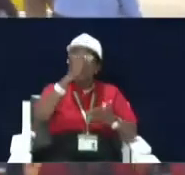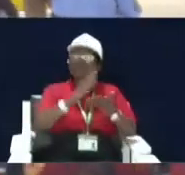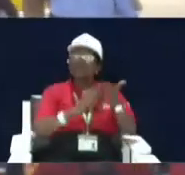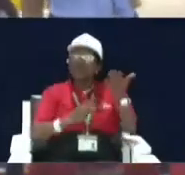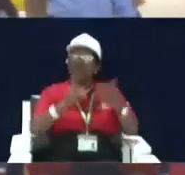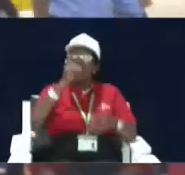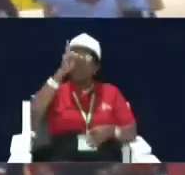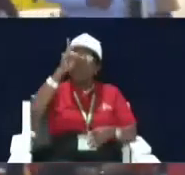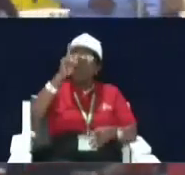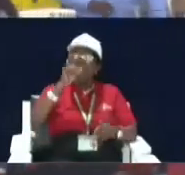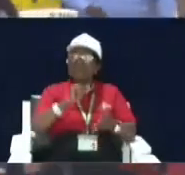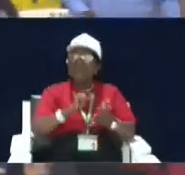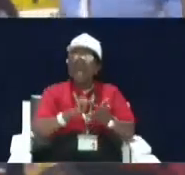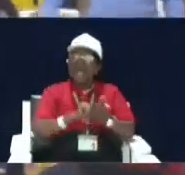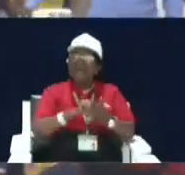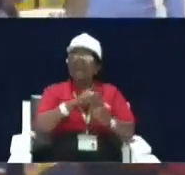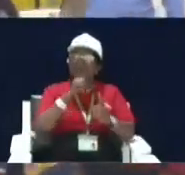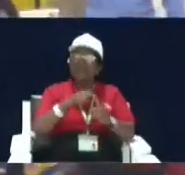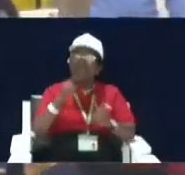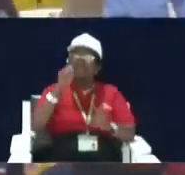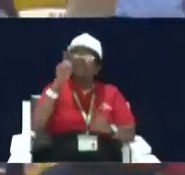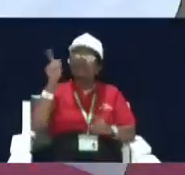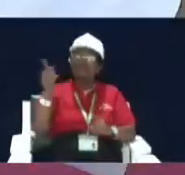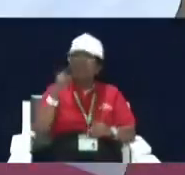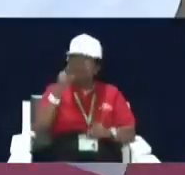that when you stand on this altar